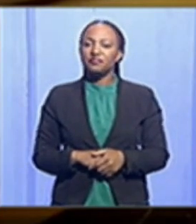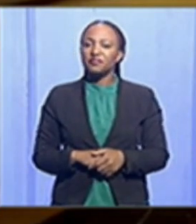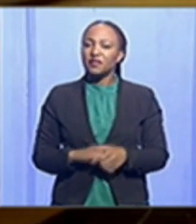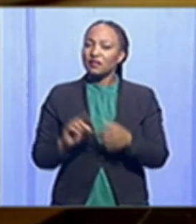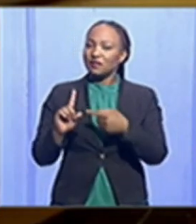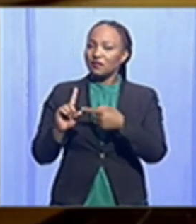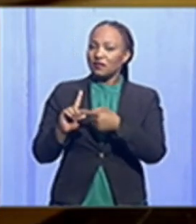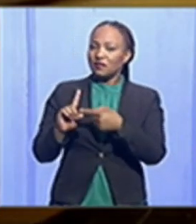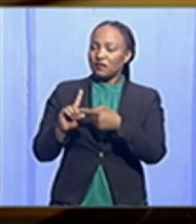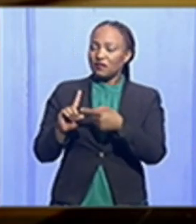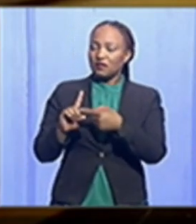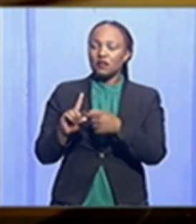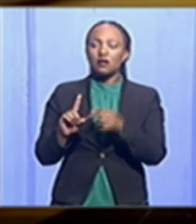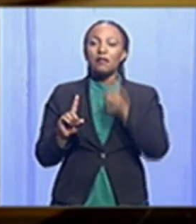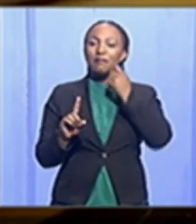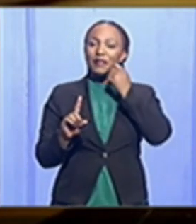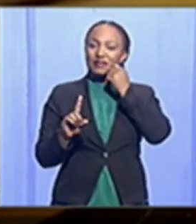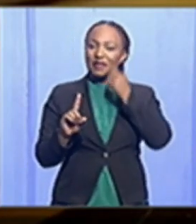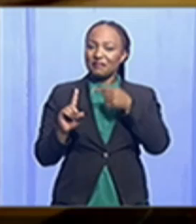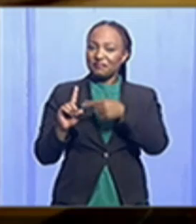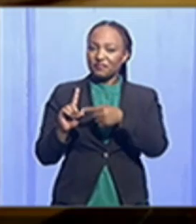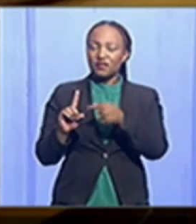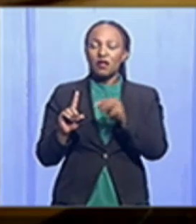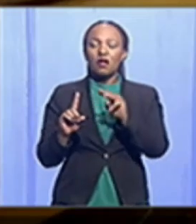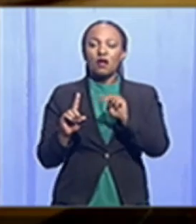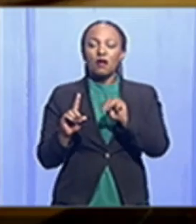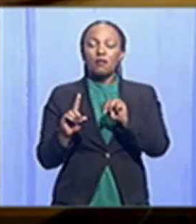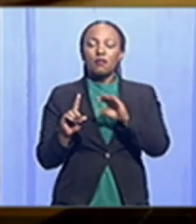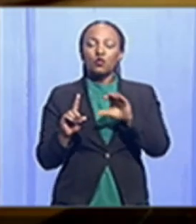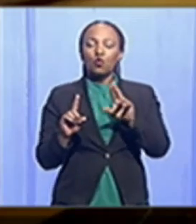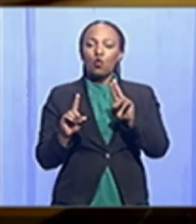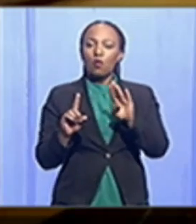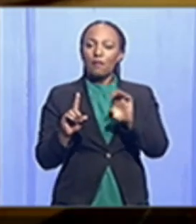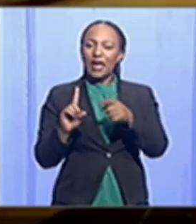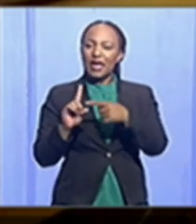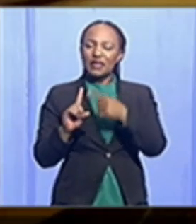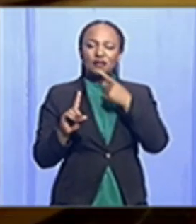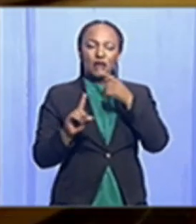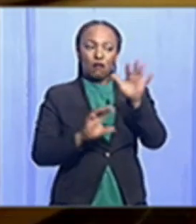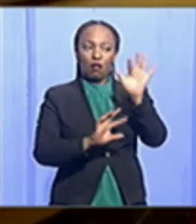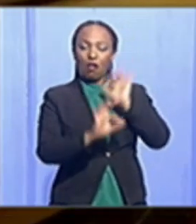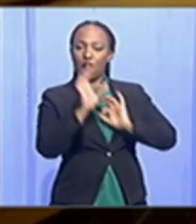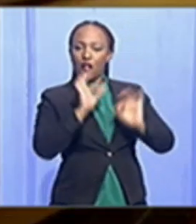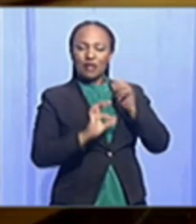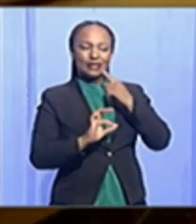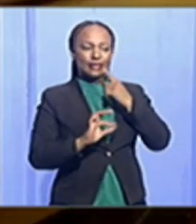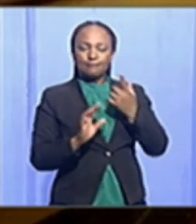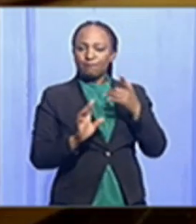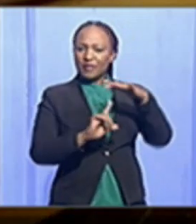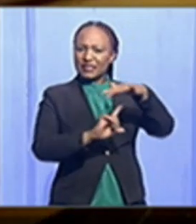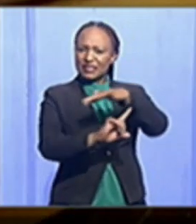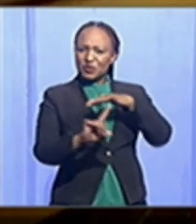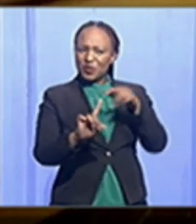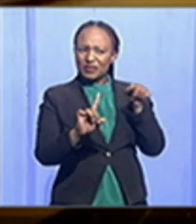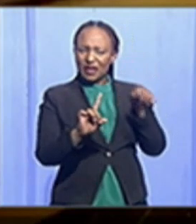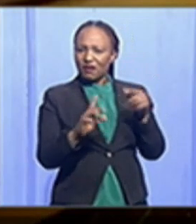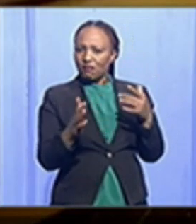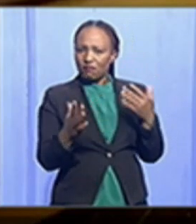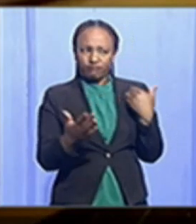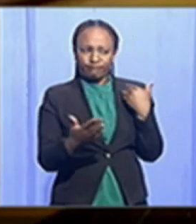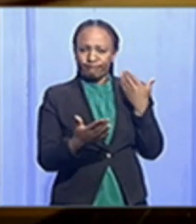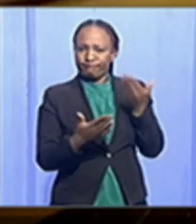it has come to a point where he can no longer take it because he has been in that situation that I explained